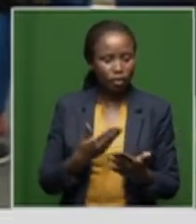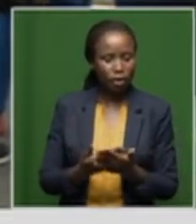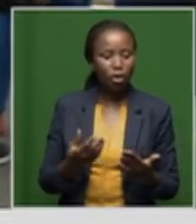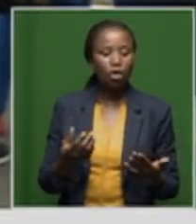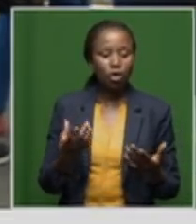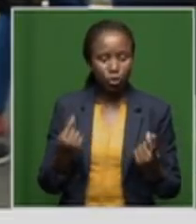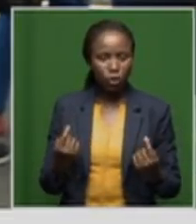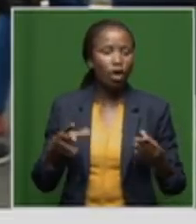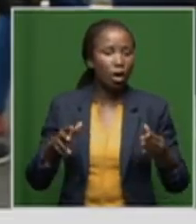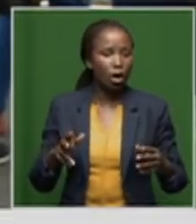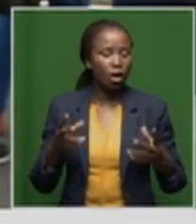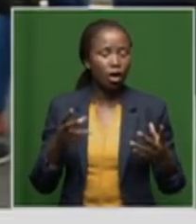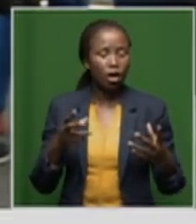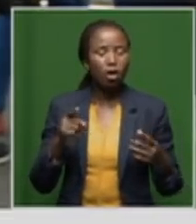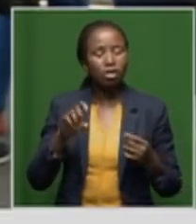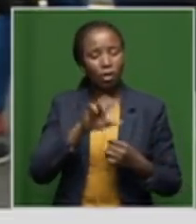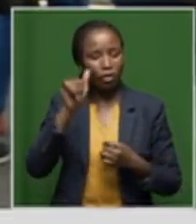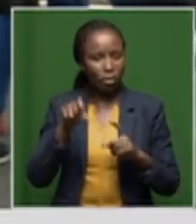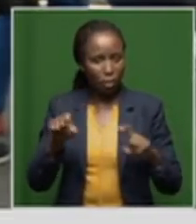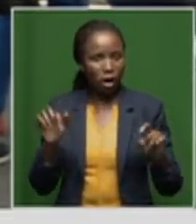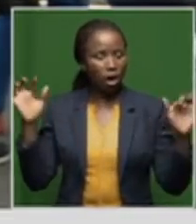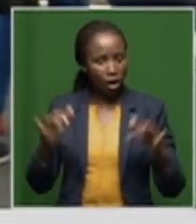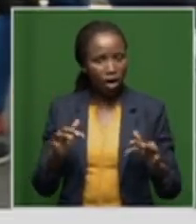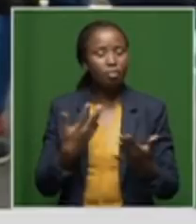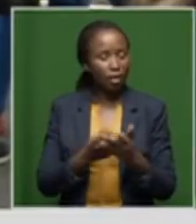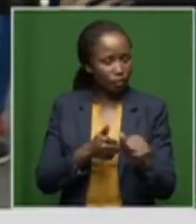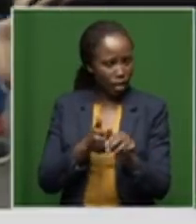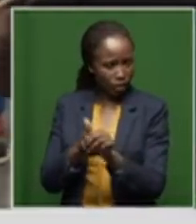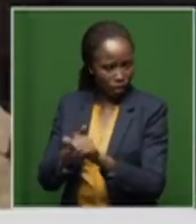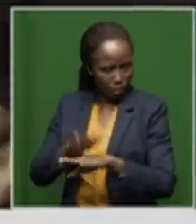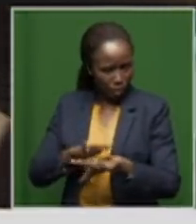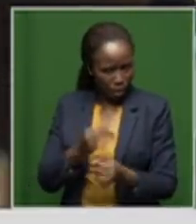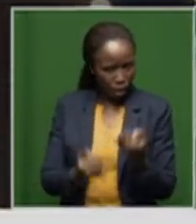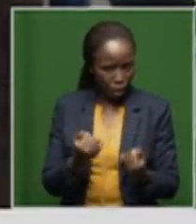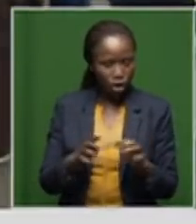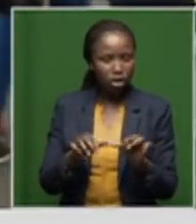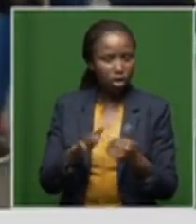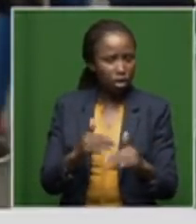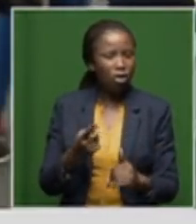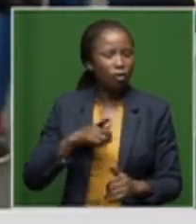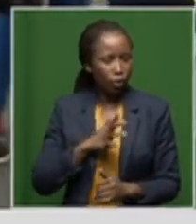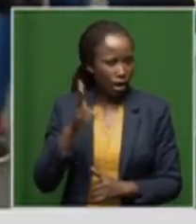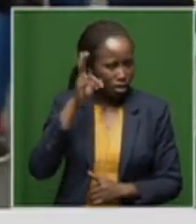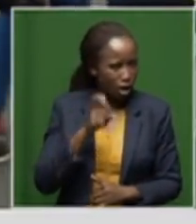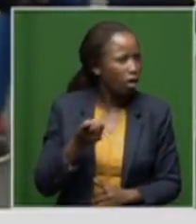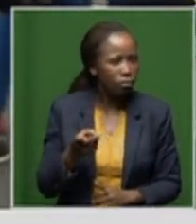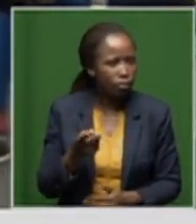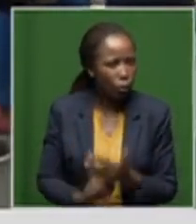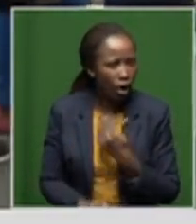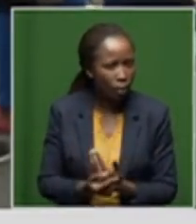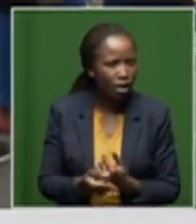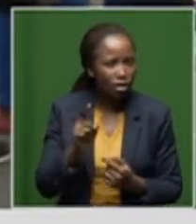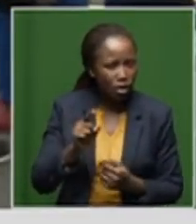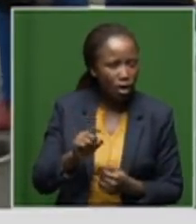public, and I suppose for South Africans at large who have been following these proceedings, to hear what is on the president's